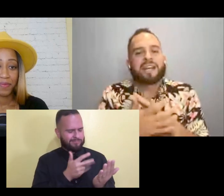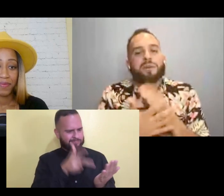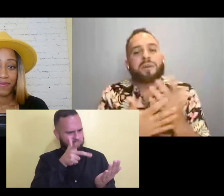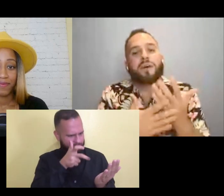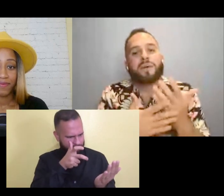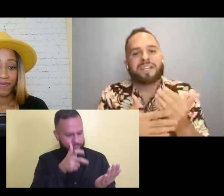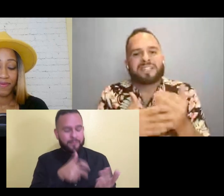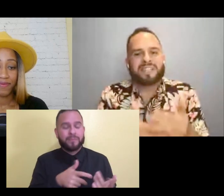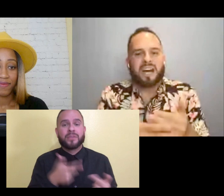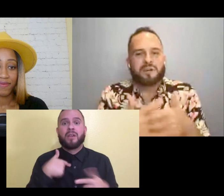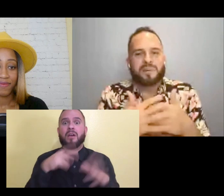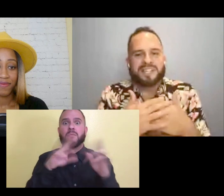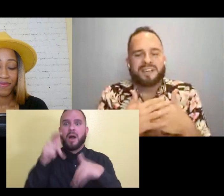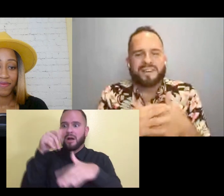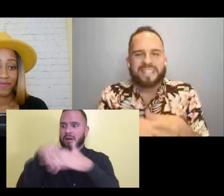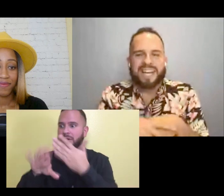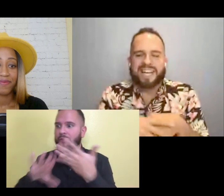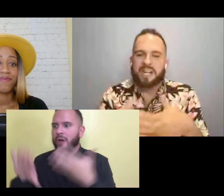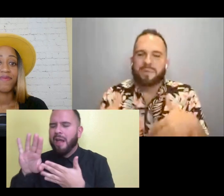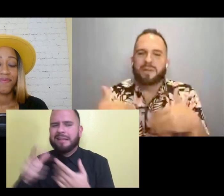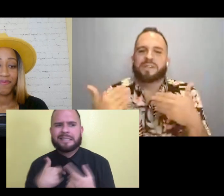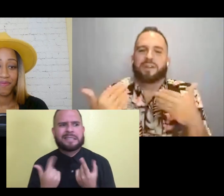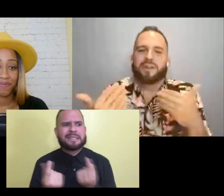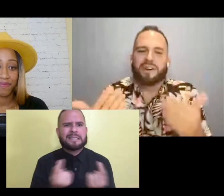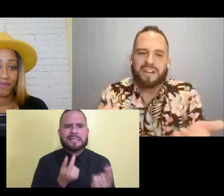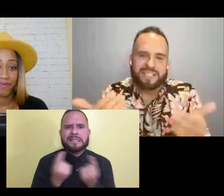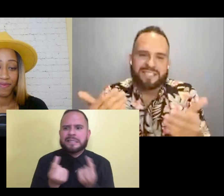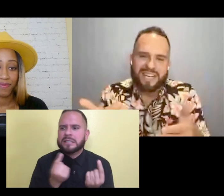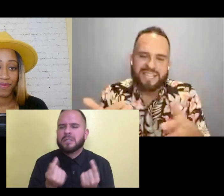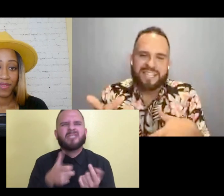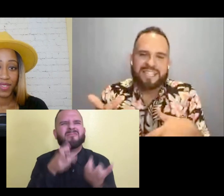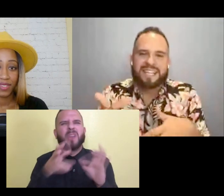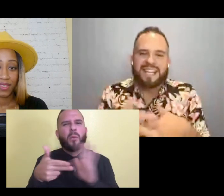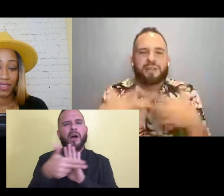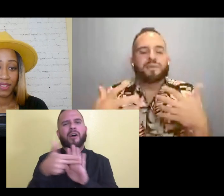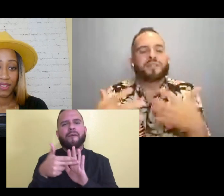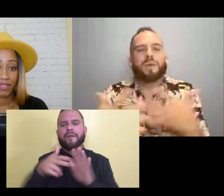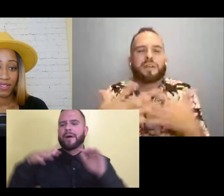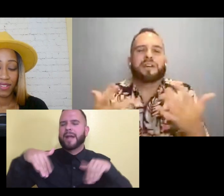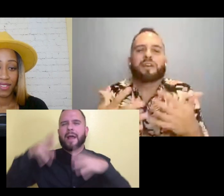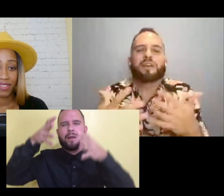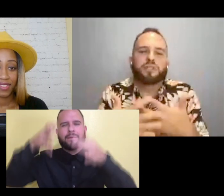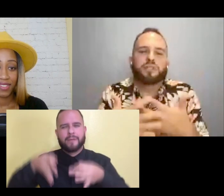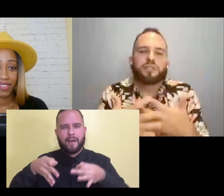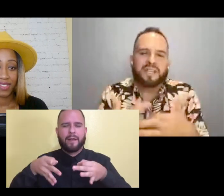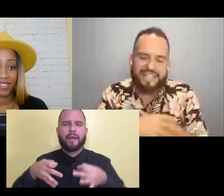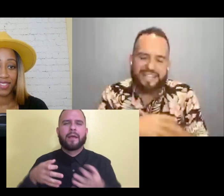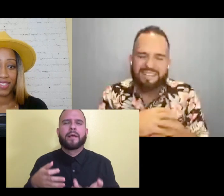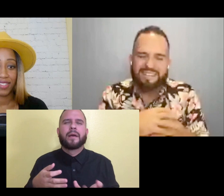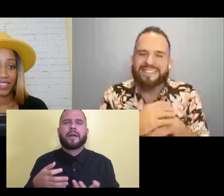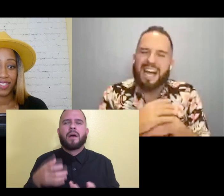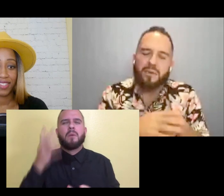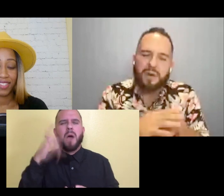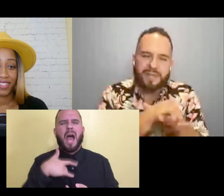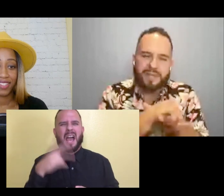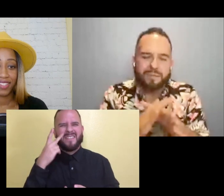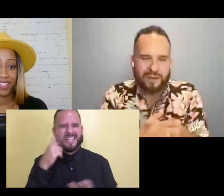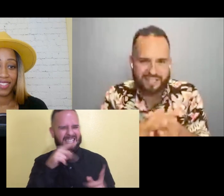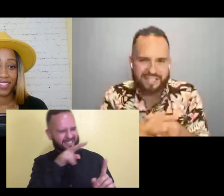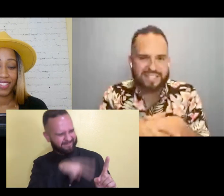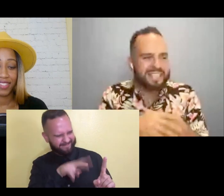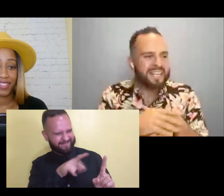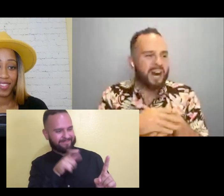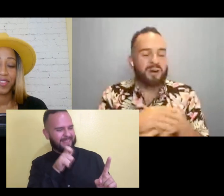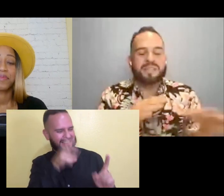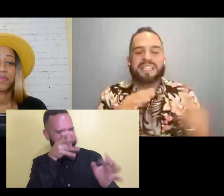do? And I didn't want to go in undecided because I felt that anybody who's gonna go into college undecided, like you were showing you didn't know what you wanted in life. And I was like, I don't want to be that